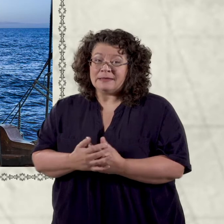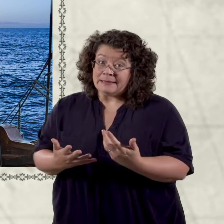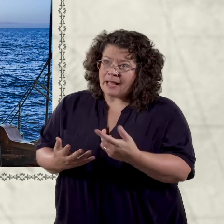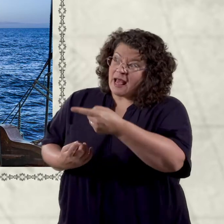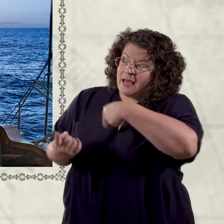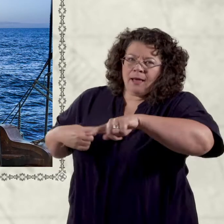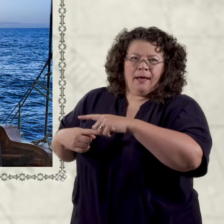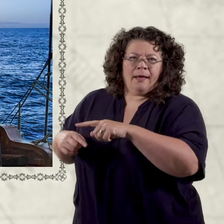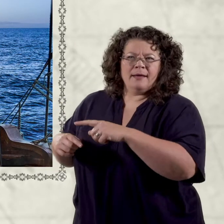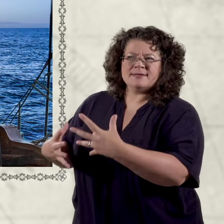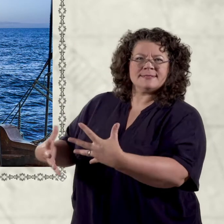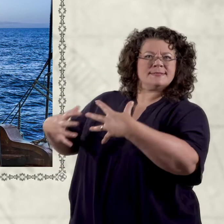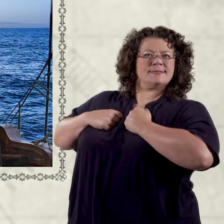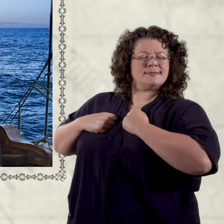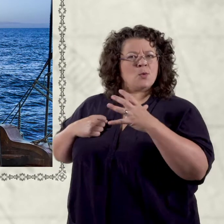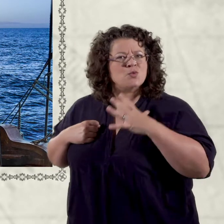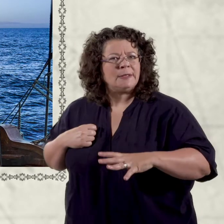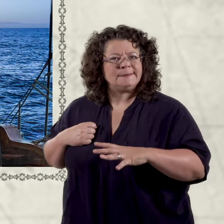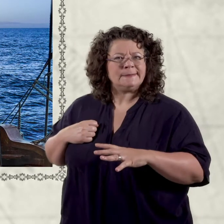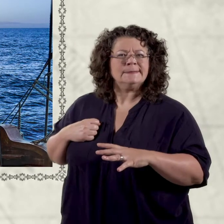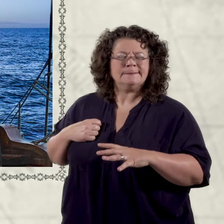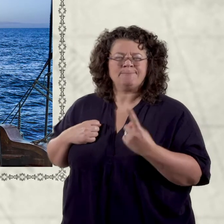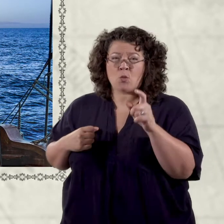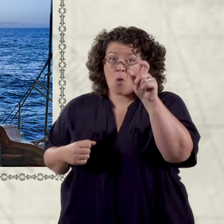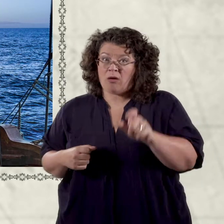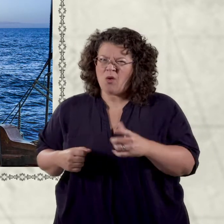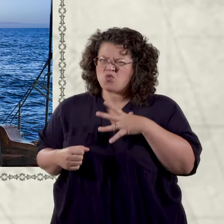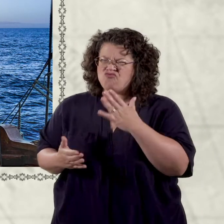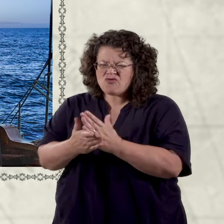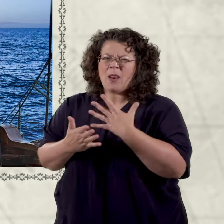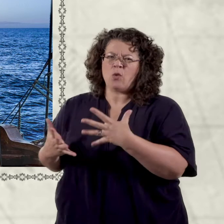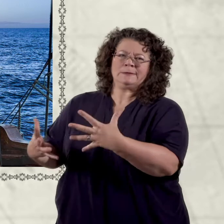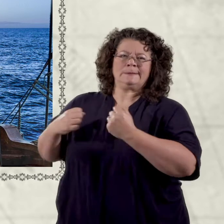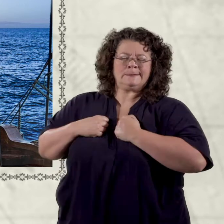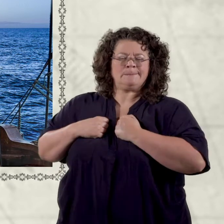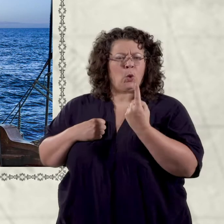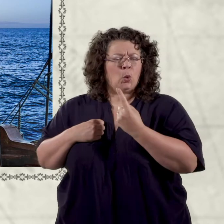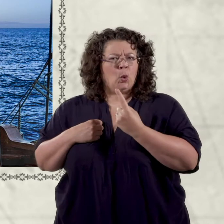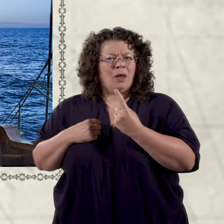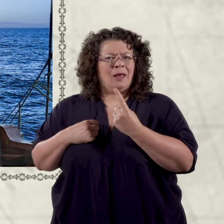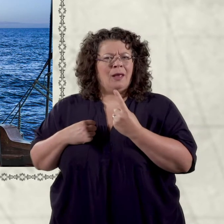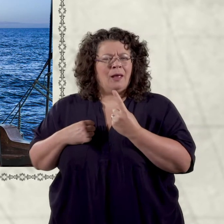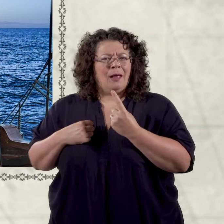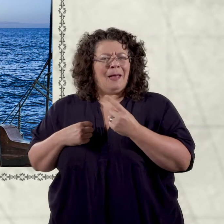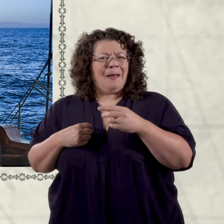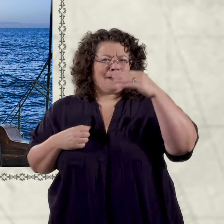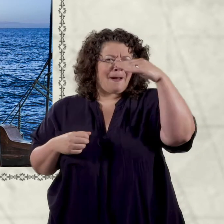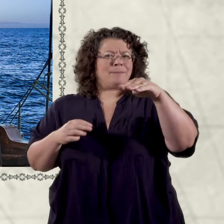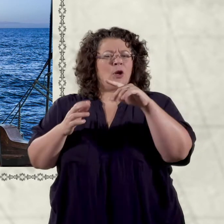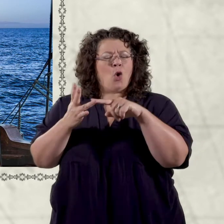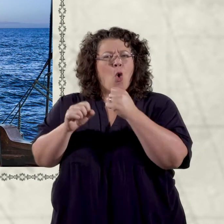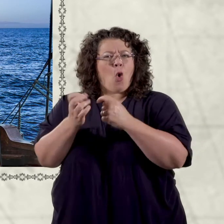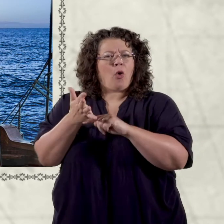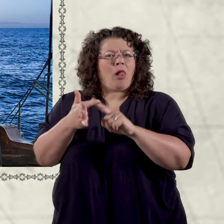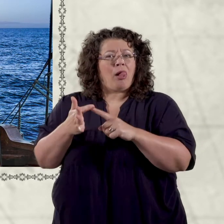Now everybody was after my blood, and one man in particular, Captain Ogle from the